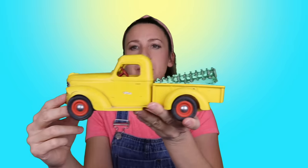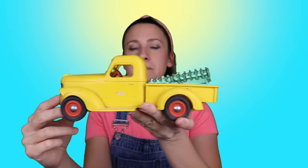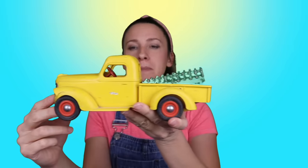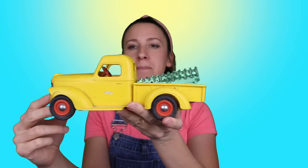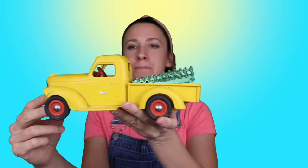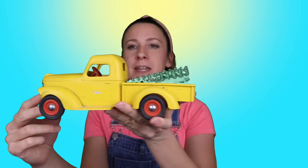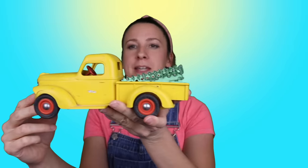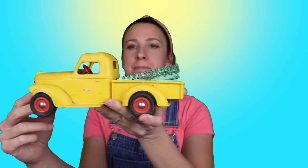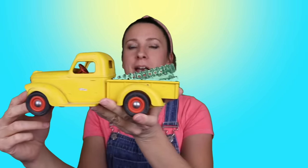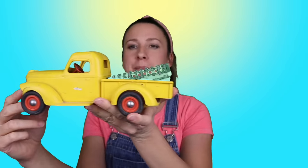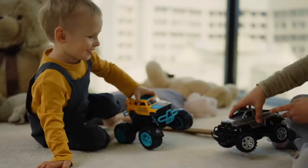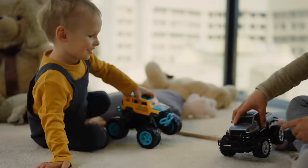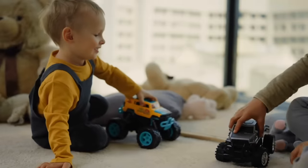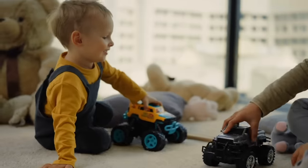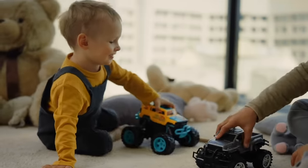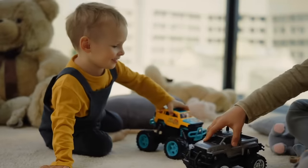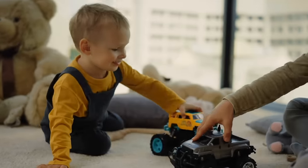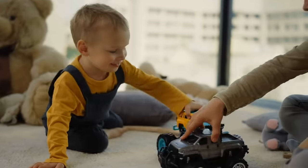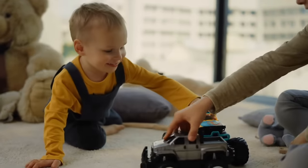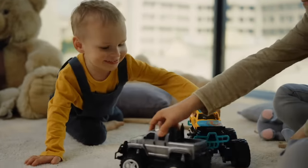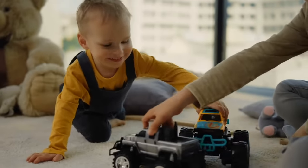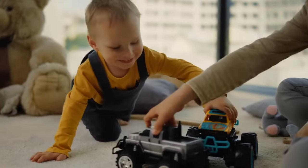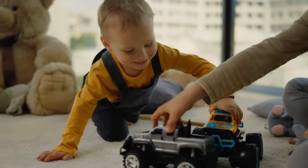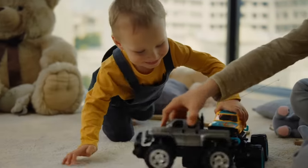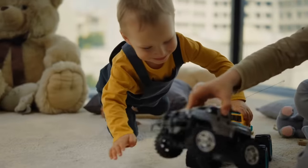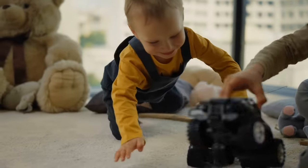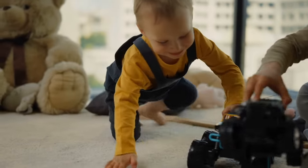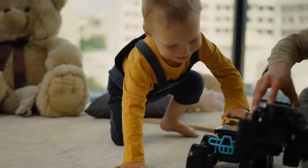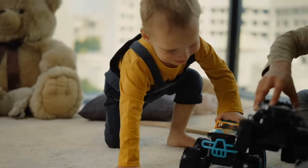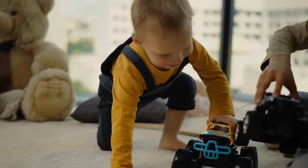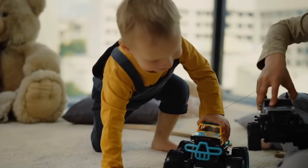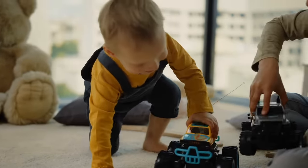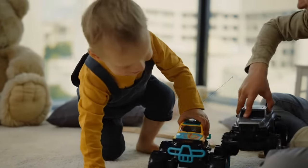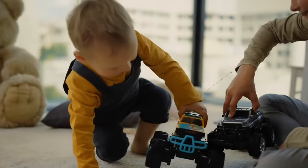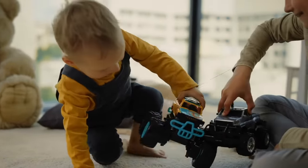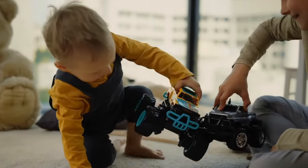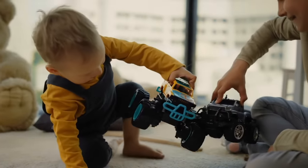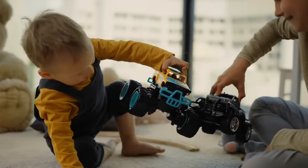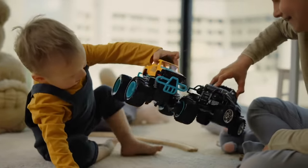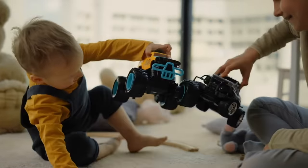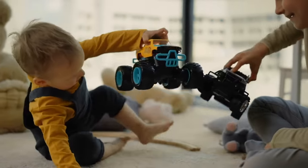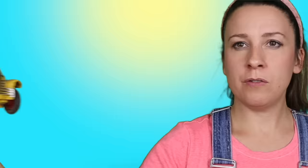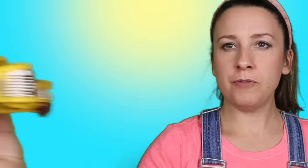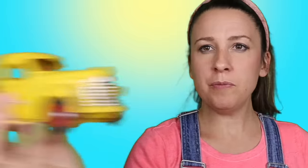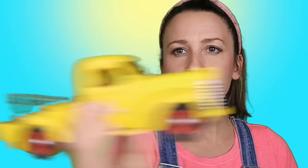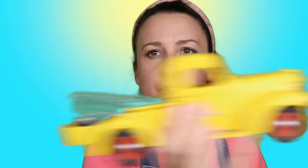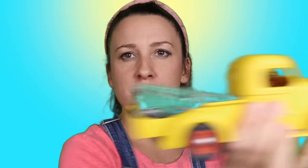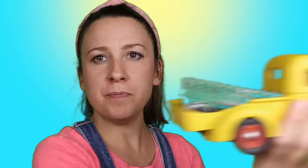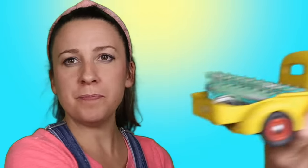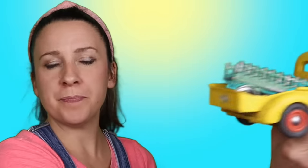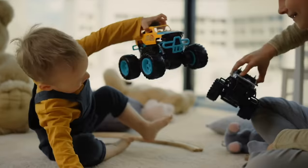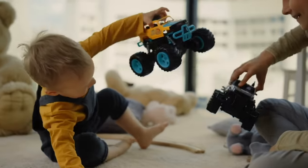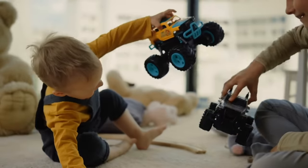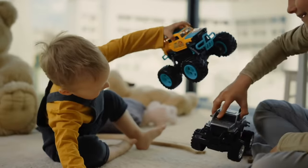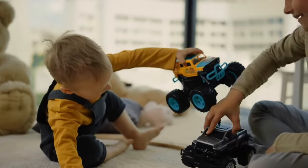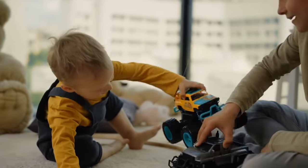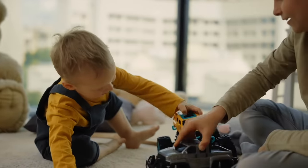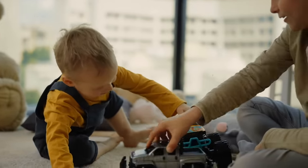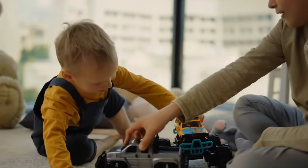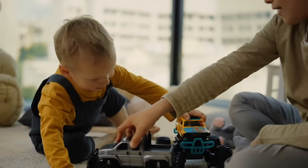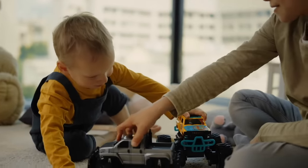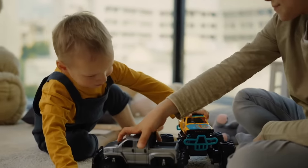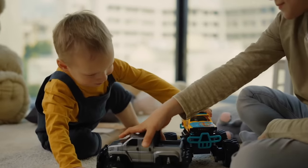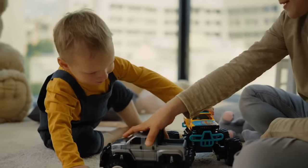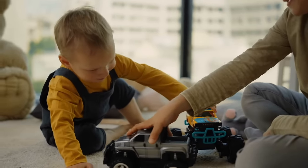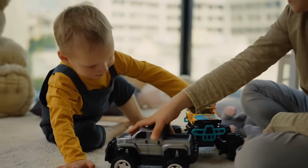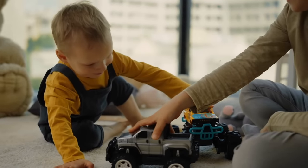Vroom, vroom! Beep, beep! I'm a yellow truck! Beep, beep! I gotta drive fast! Vroom, vroom! The wheels on